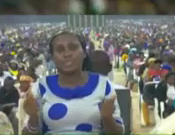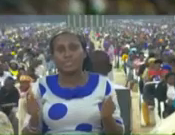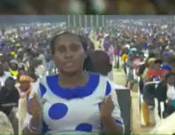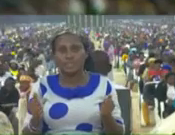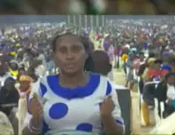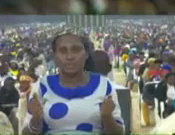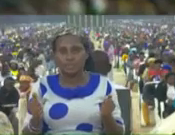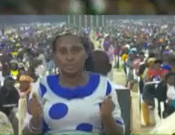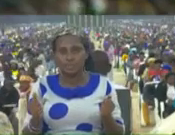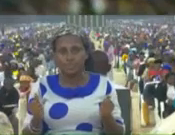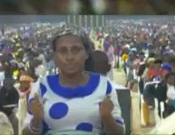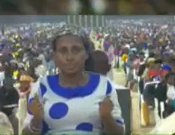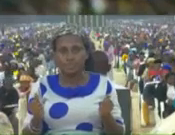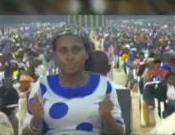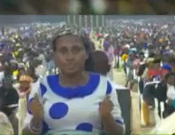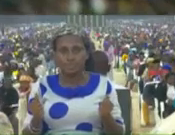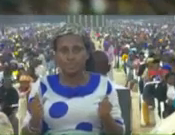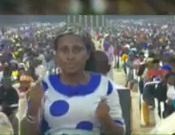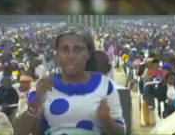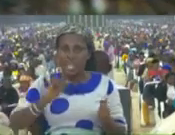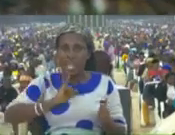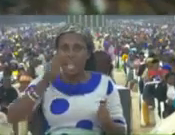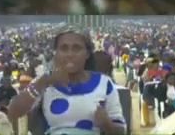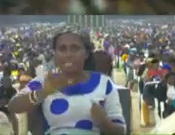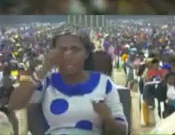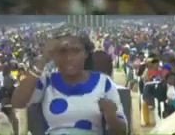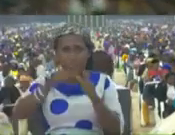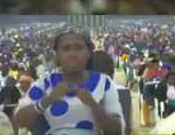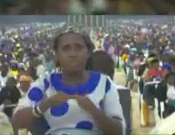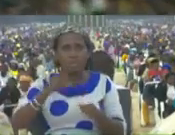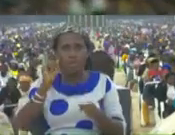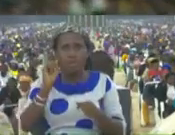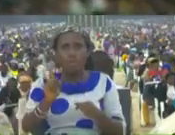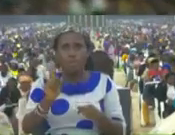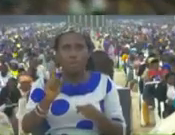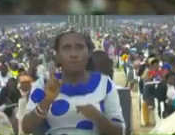Yeah. I still remember one occasion, there was a call made